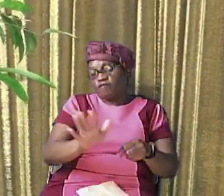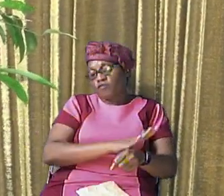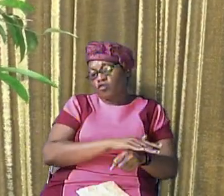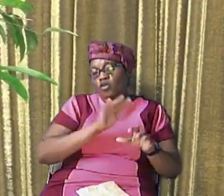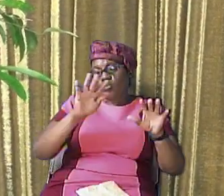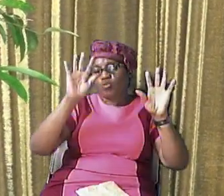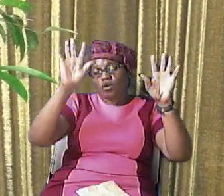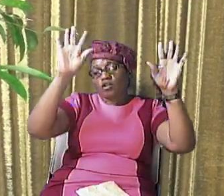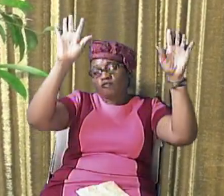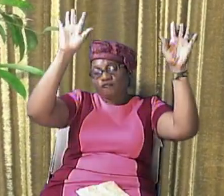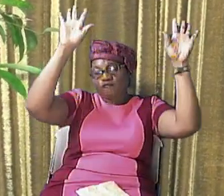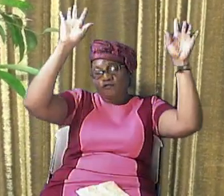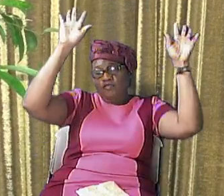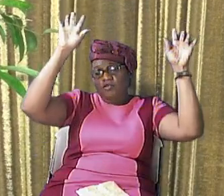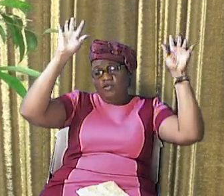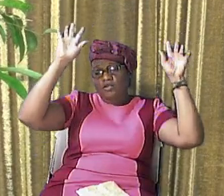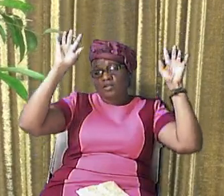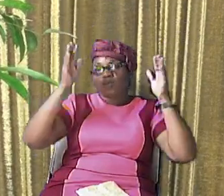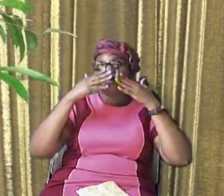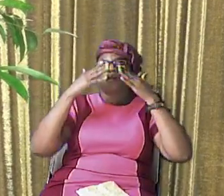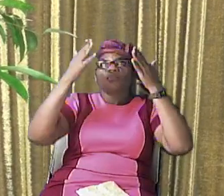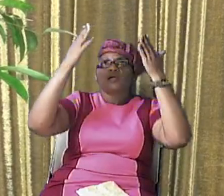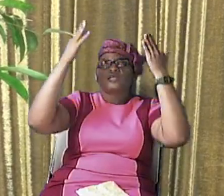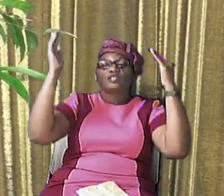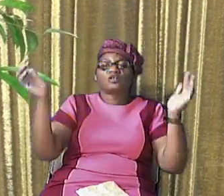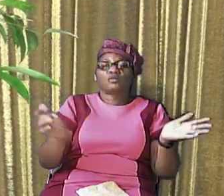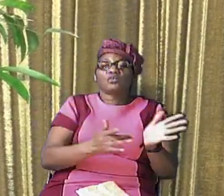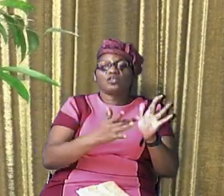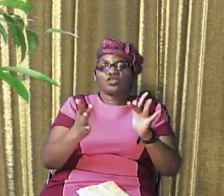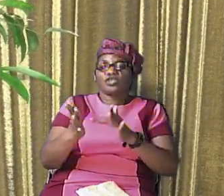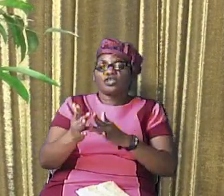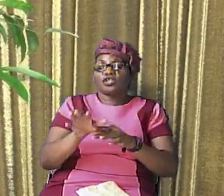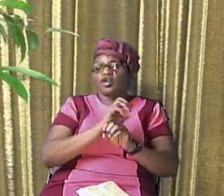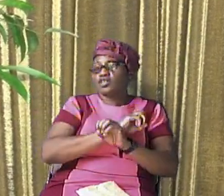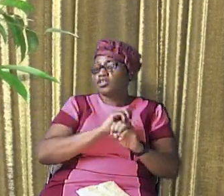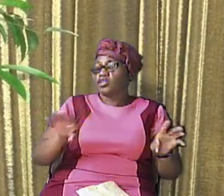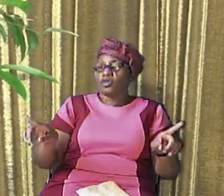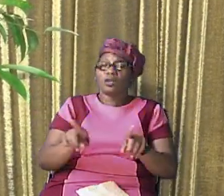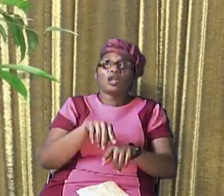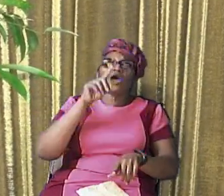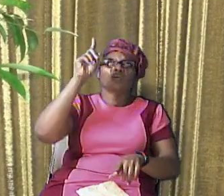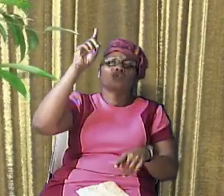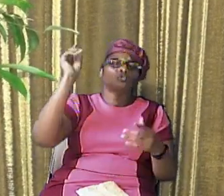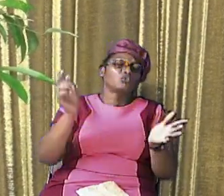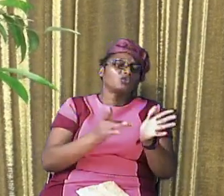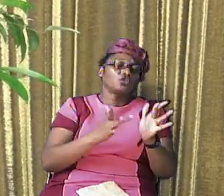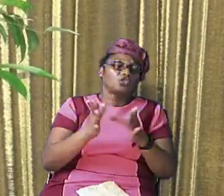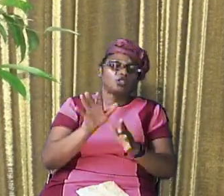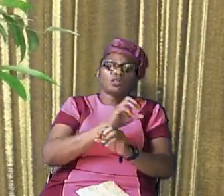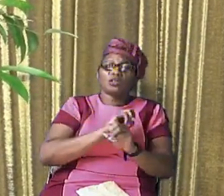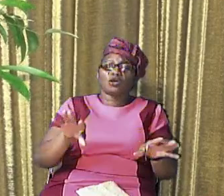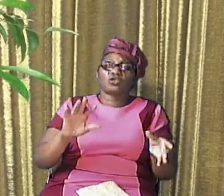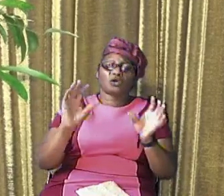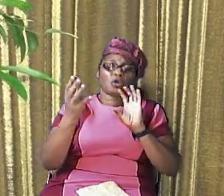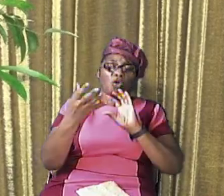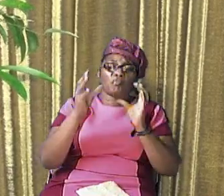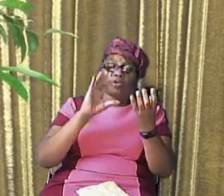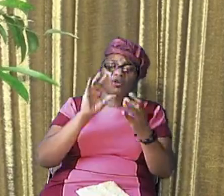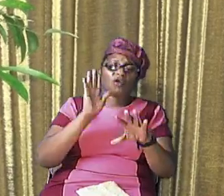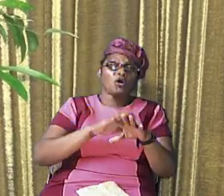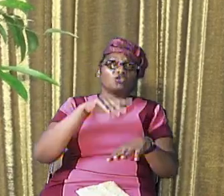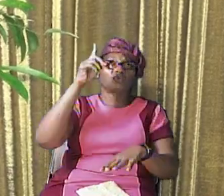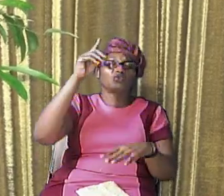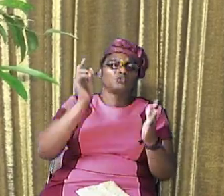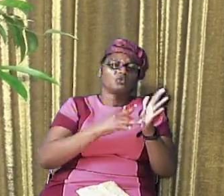God. Hallelujah. Thank you, Jesus. There is none like you. There is none to be compared unto